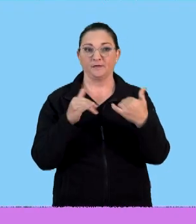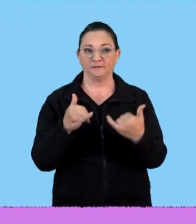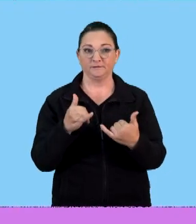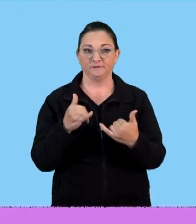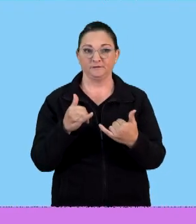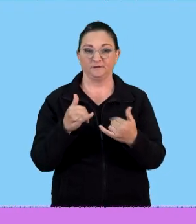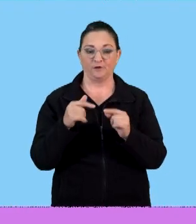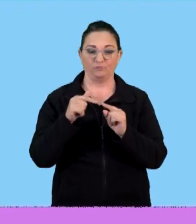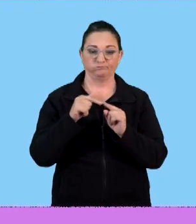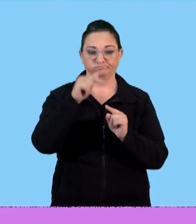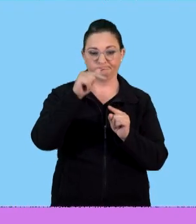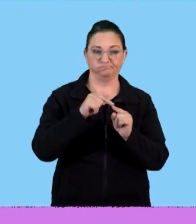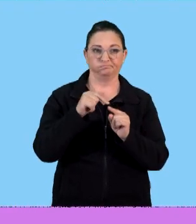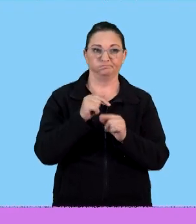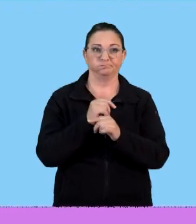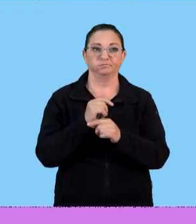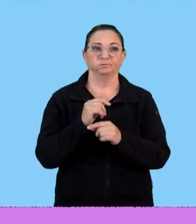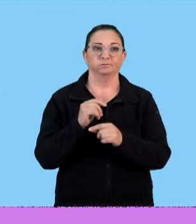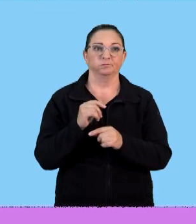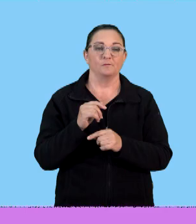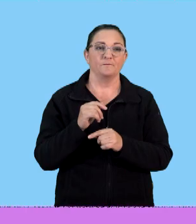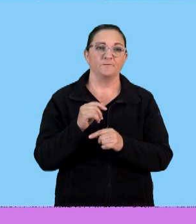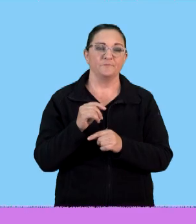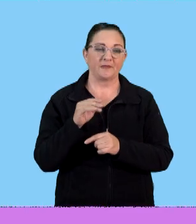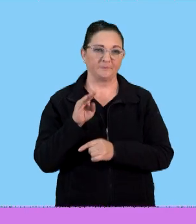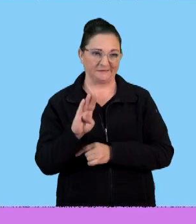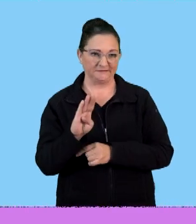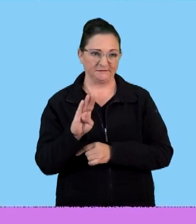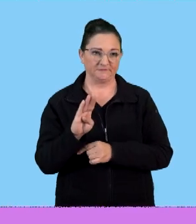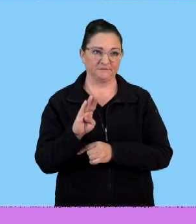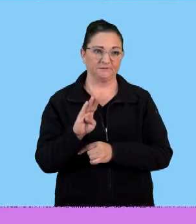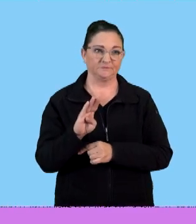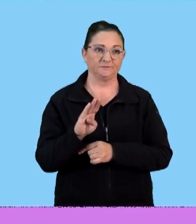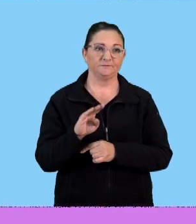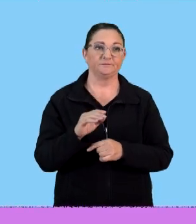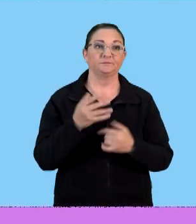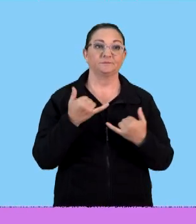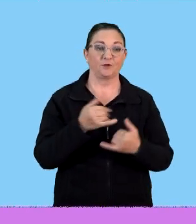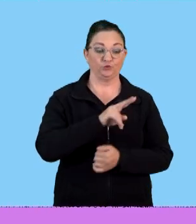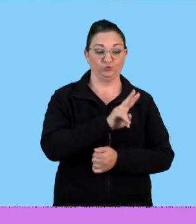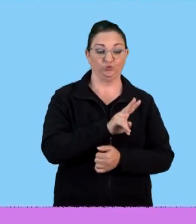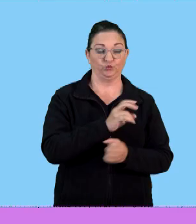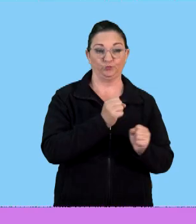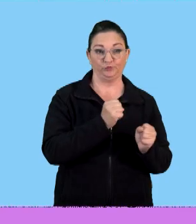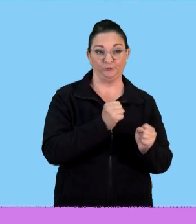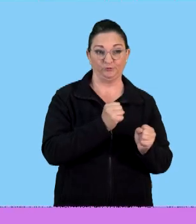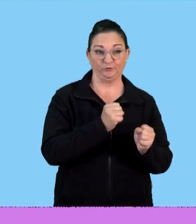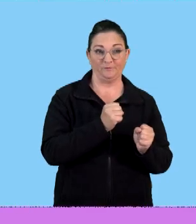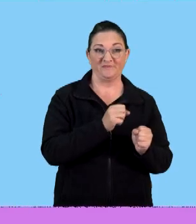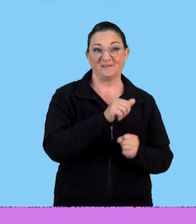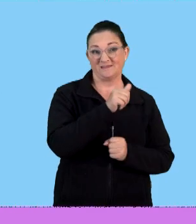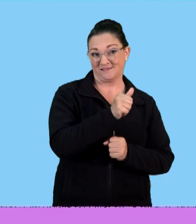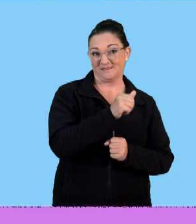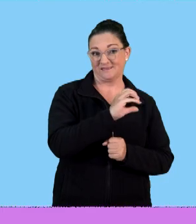Now, step number 2, I will substitute into that formula. So looking at it, the length, so I will keep the 2 here. The length is